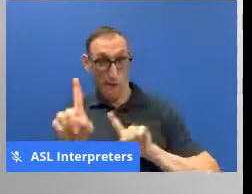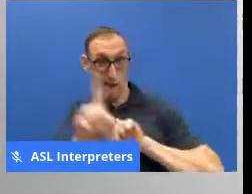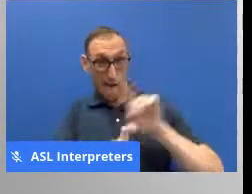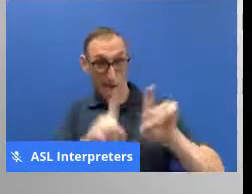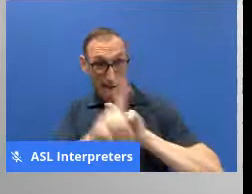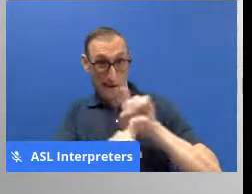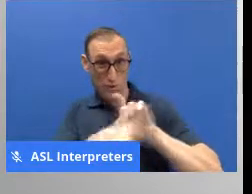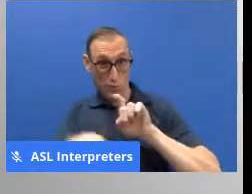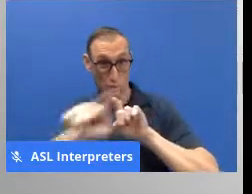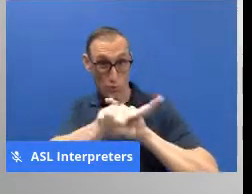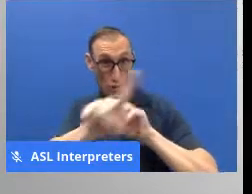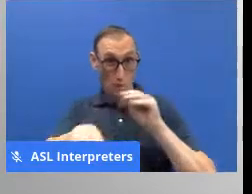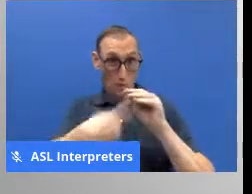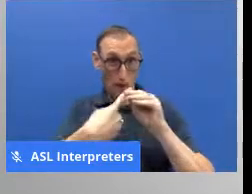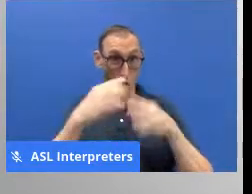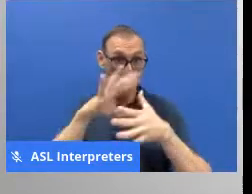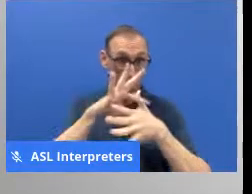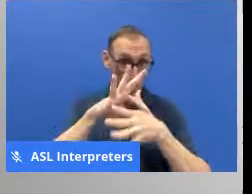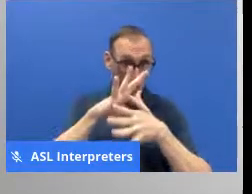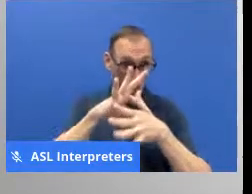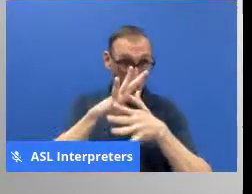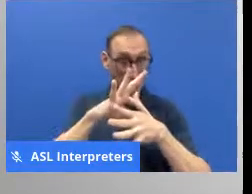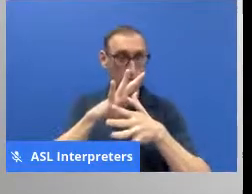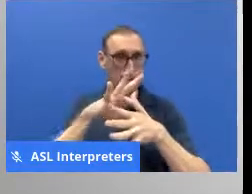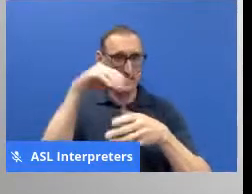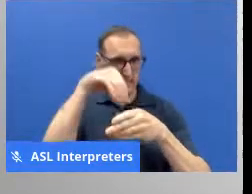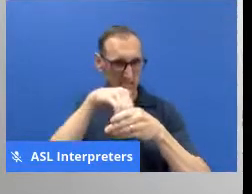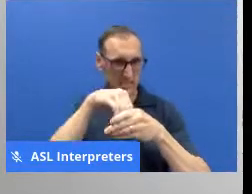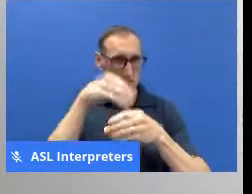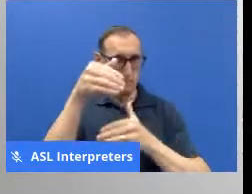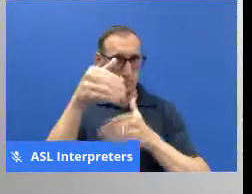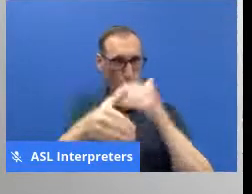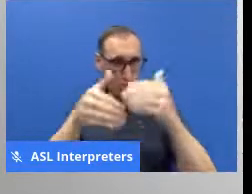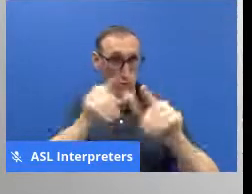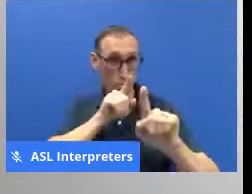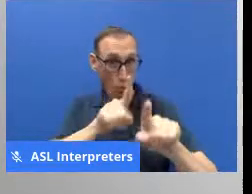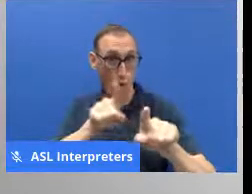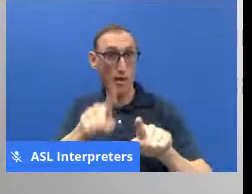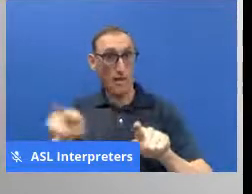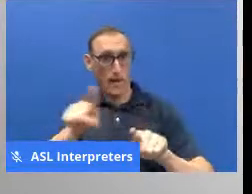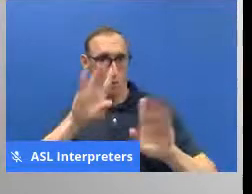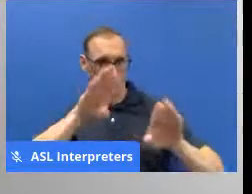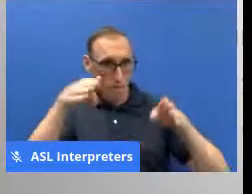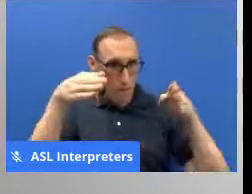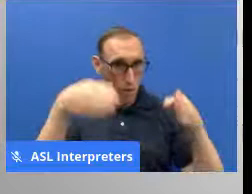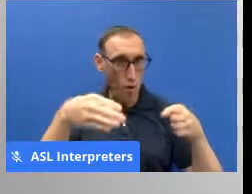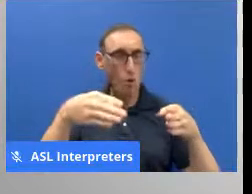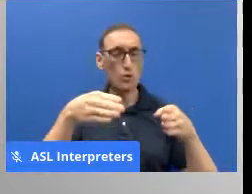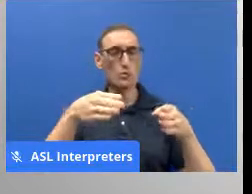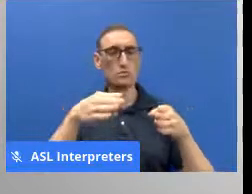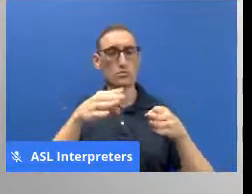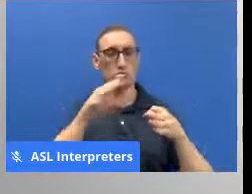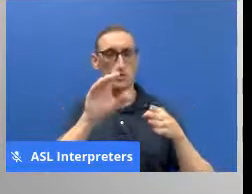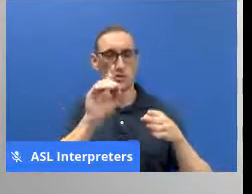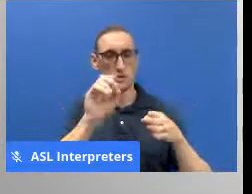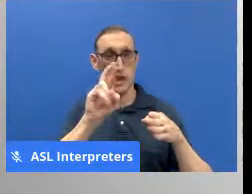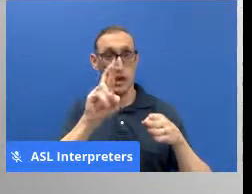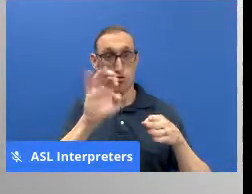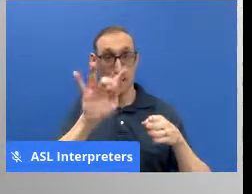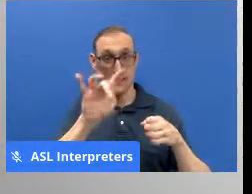report. They will focus on the directives and the leadership